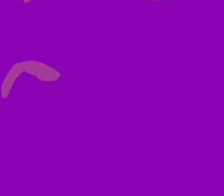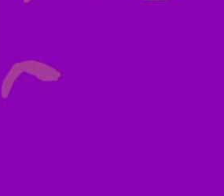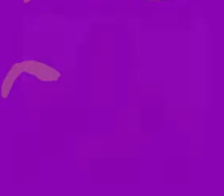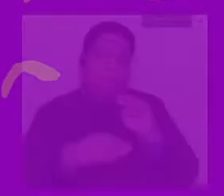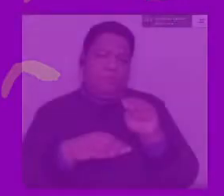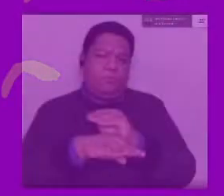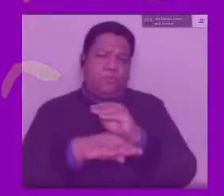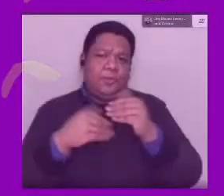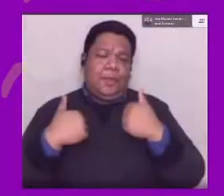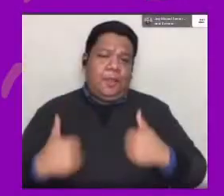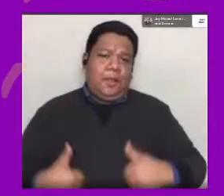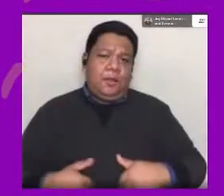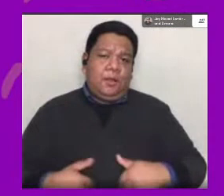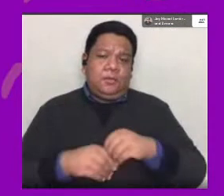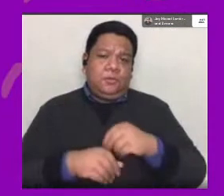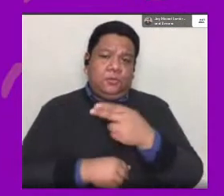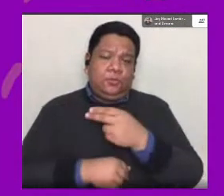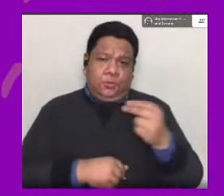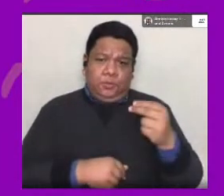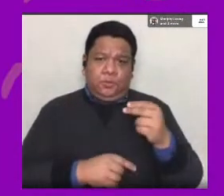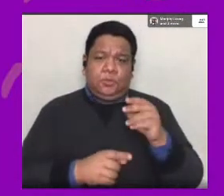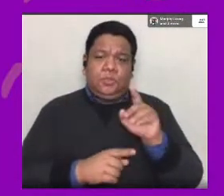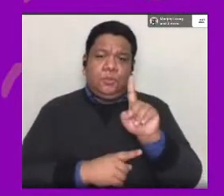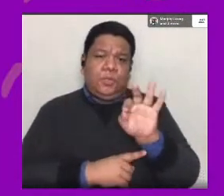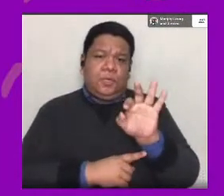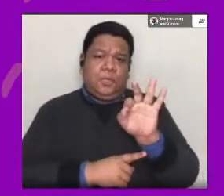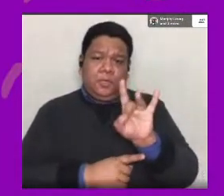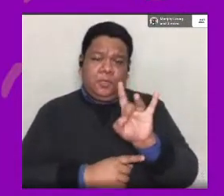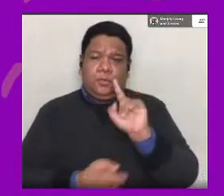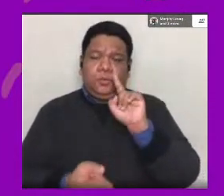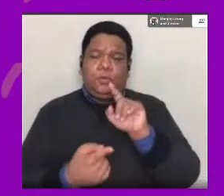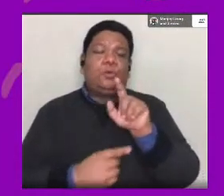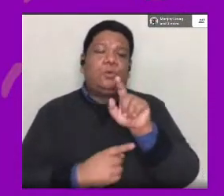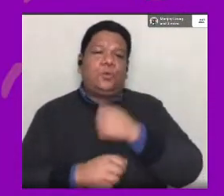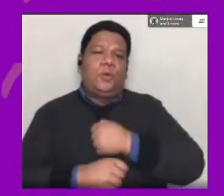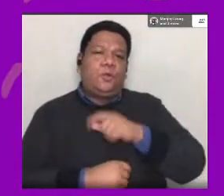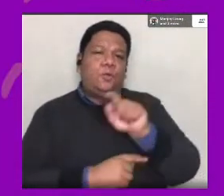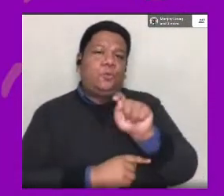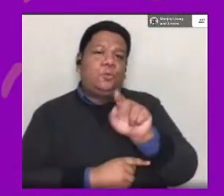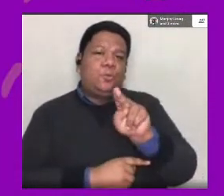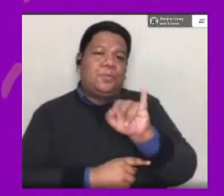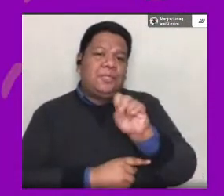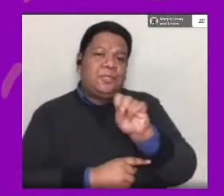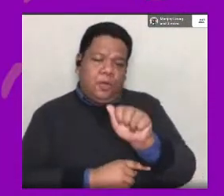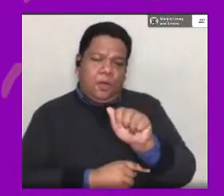in Tunisia from 1998 to 2006. Dr. Leila